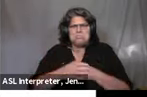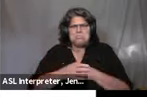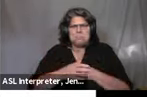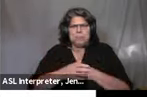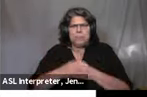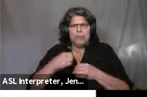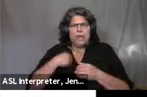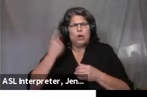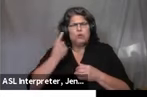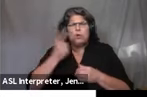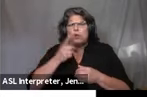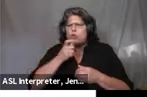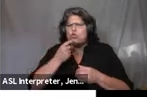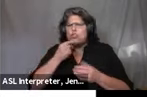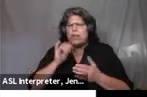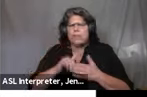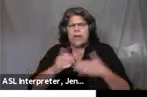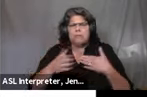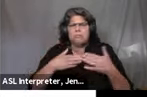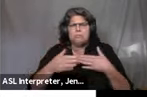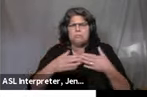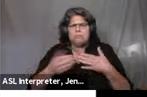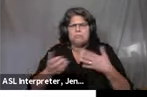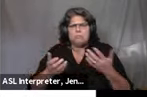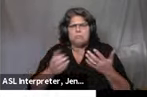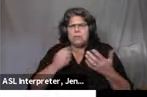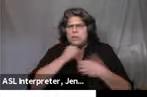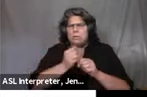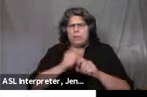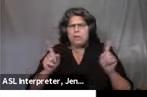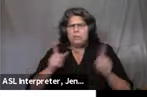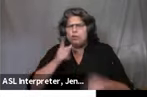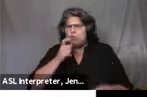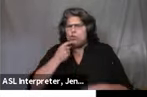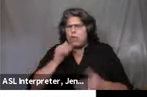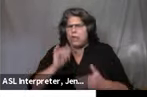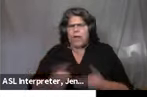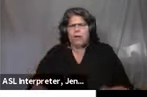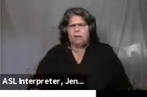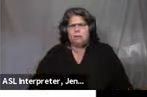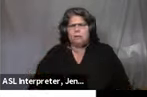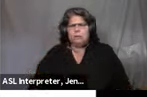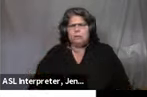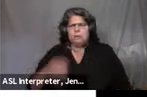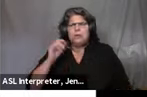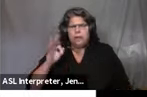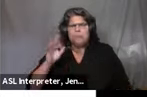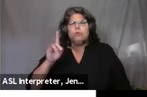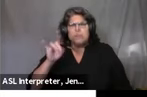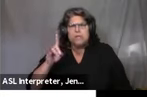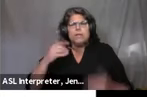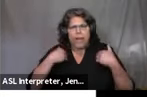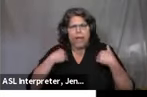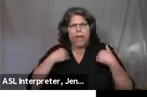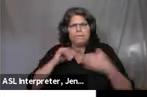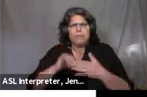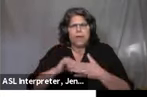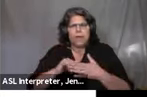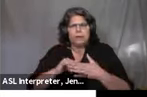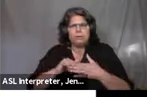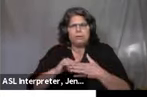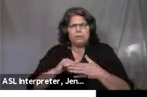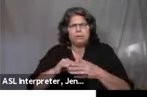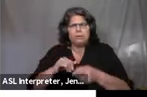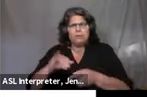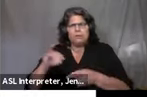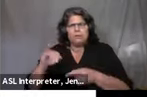was wondering who that was that said it would not make a difference to if the crossing were to occur to either of the